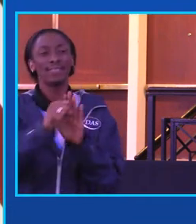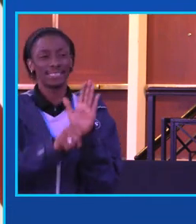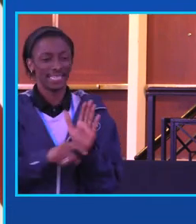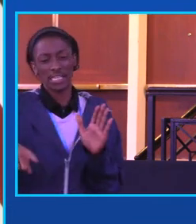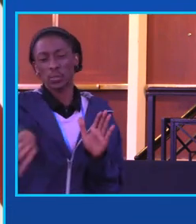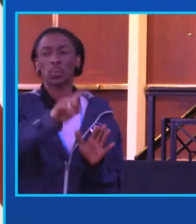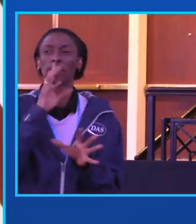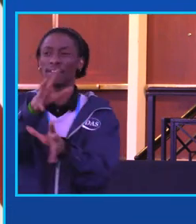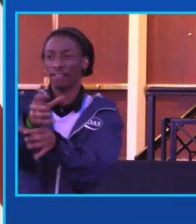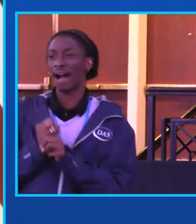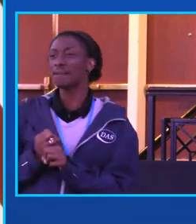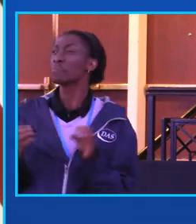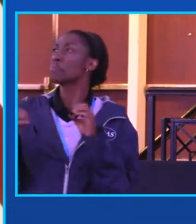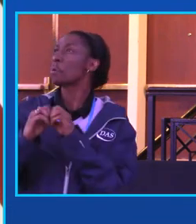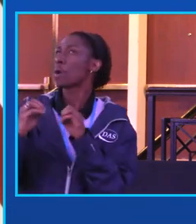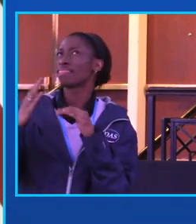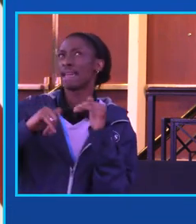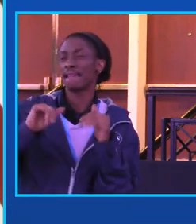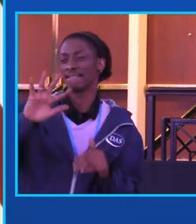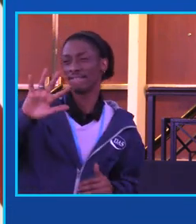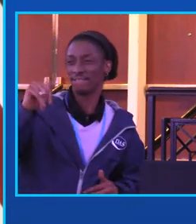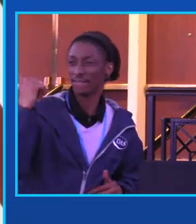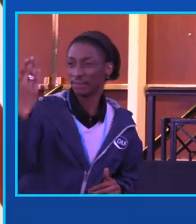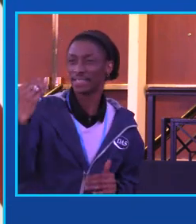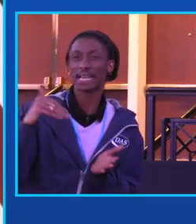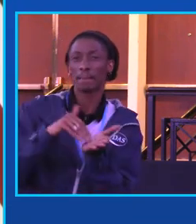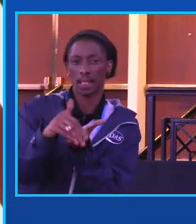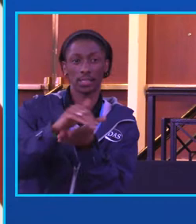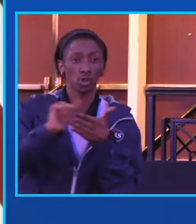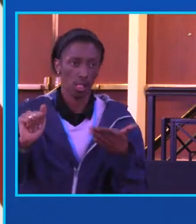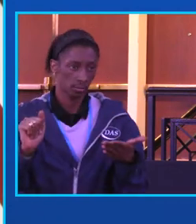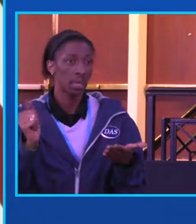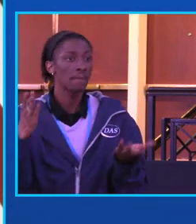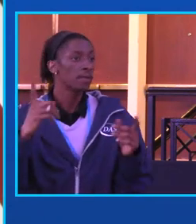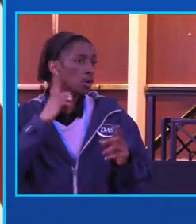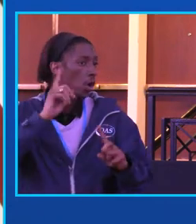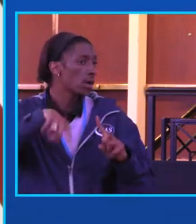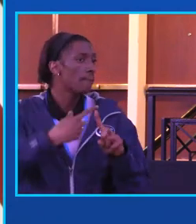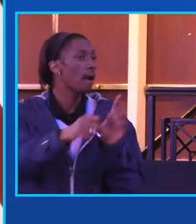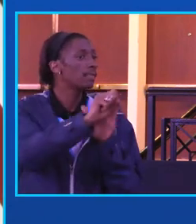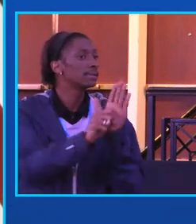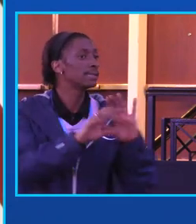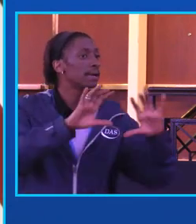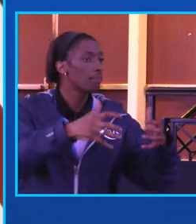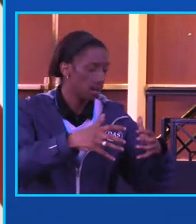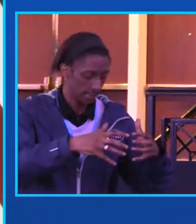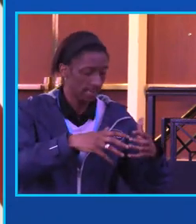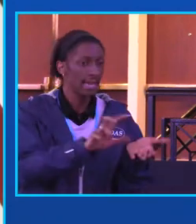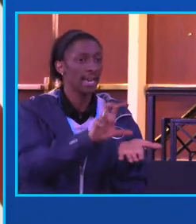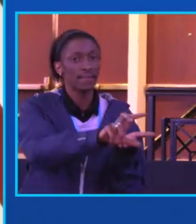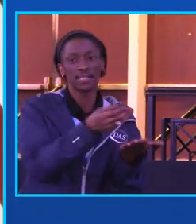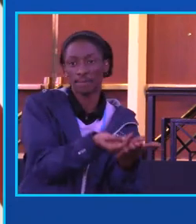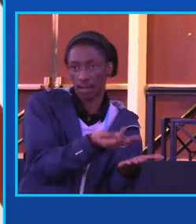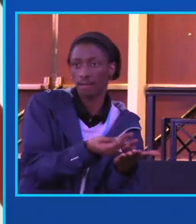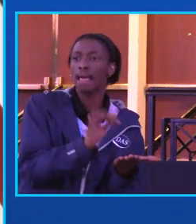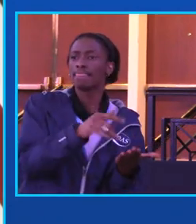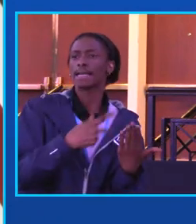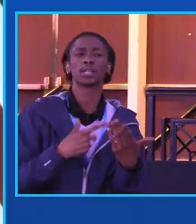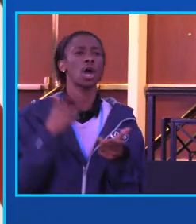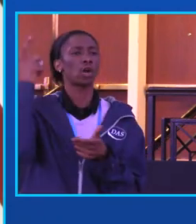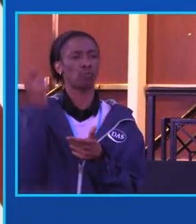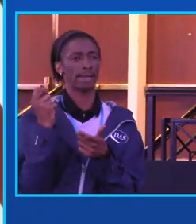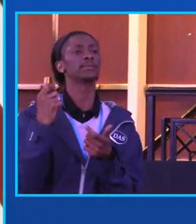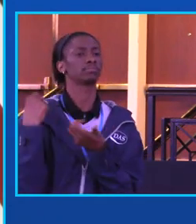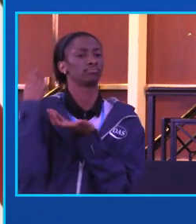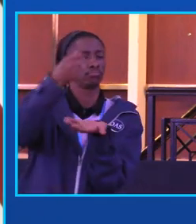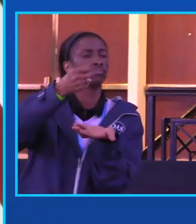received nearly $15 million. You may have heard about the State Party Innovation Fund, which is a grant program that